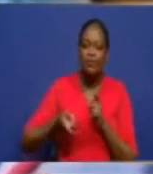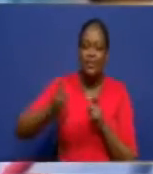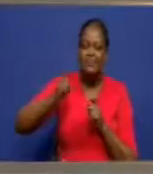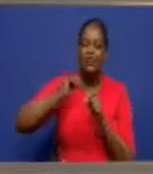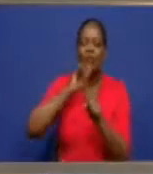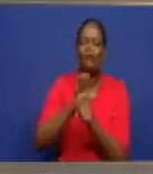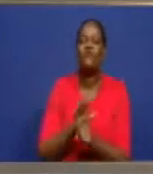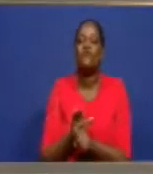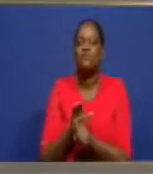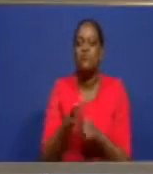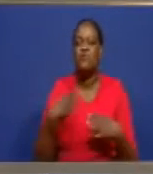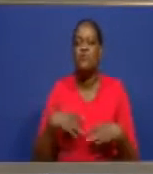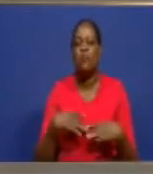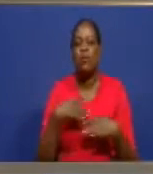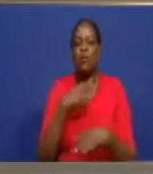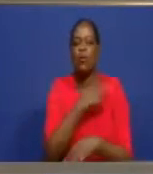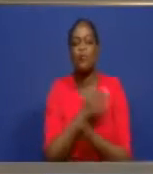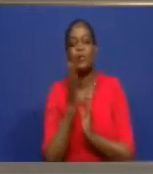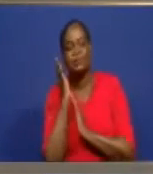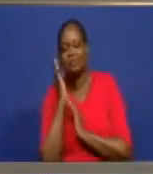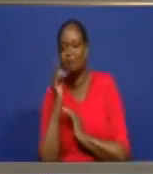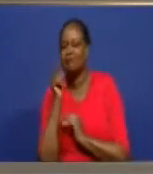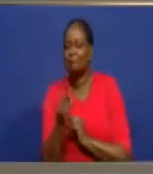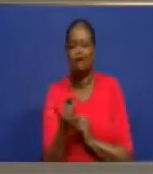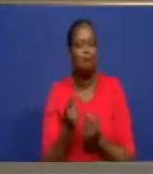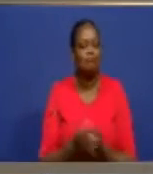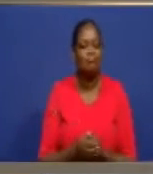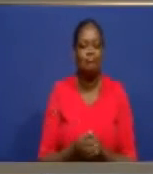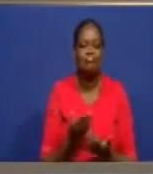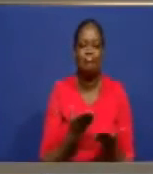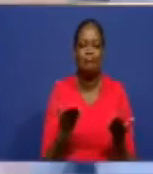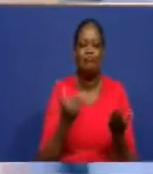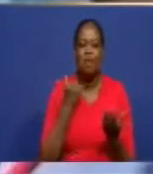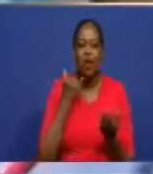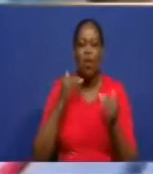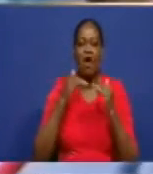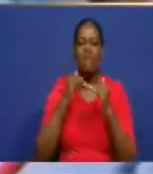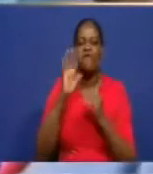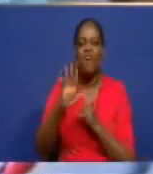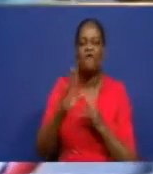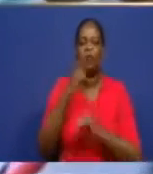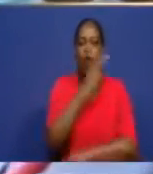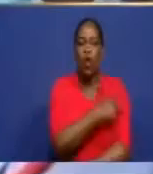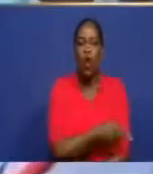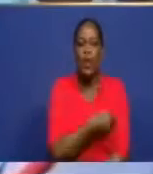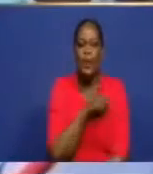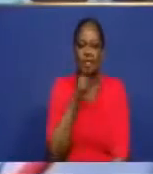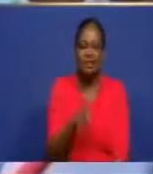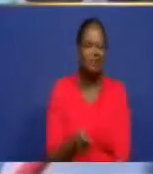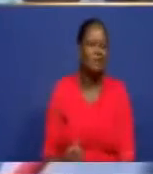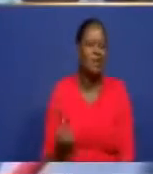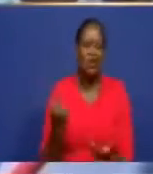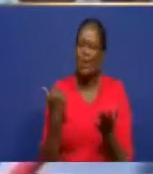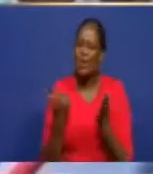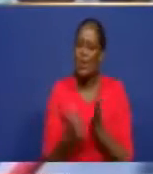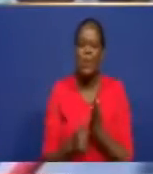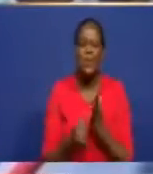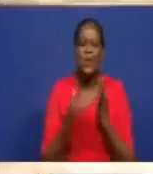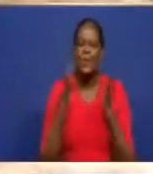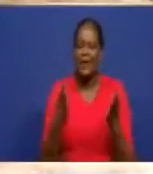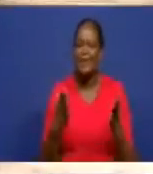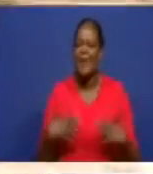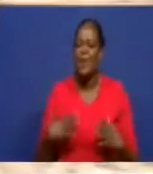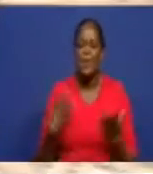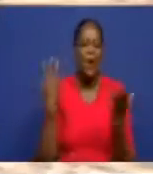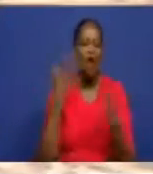COVID-19 admissions, the oxygen generating facility at the Nakuru Level 5 hospital had been overwhelmed following increased